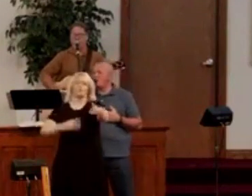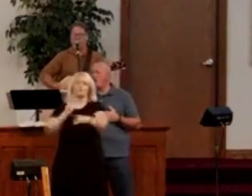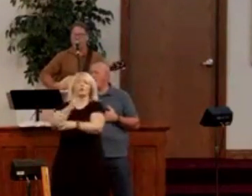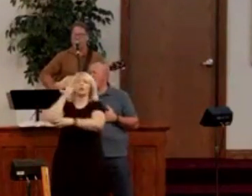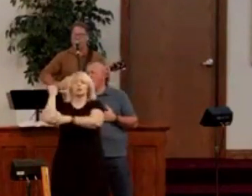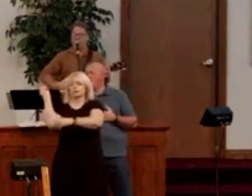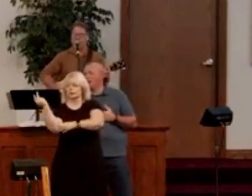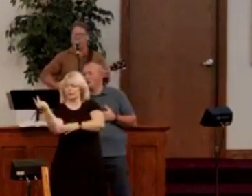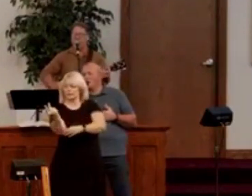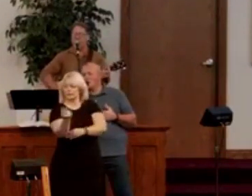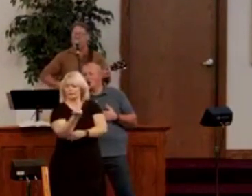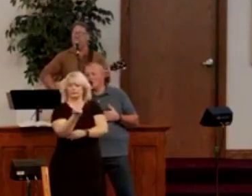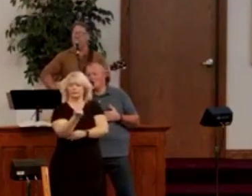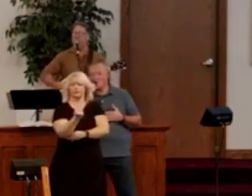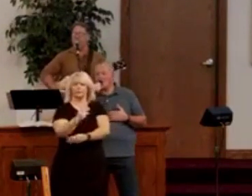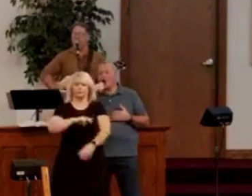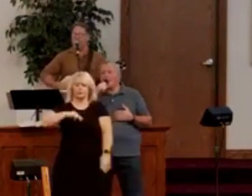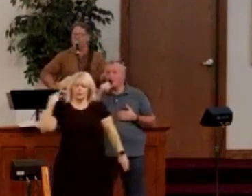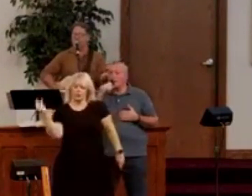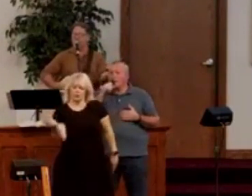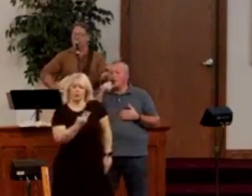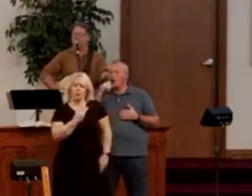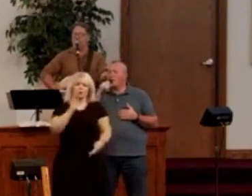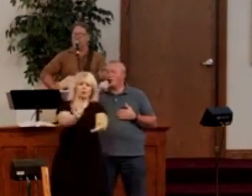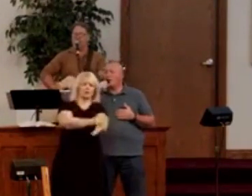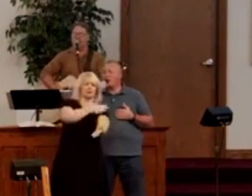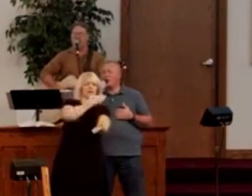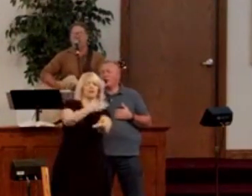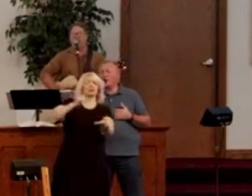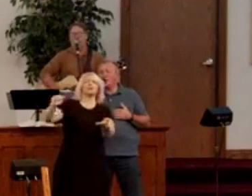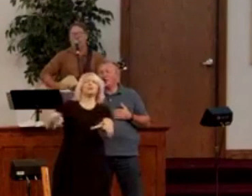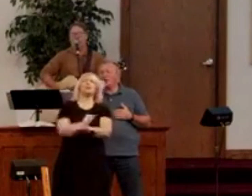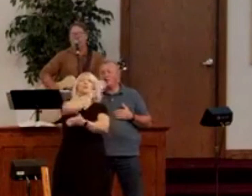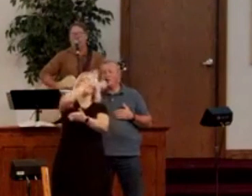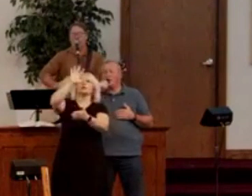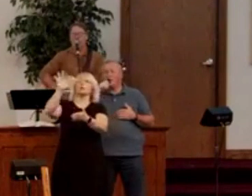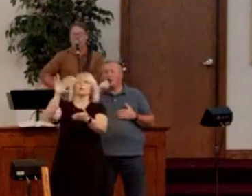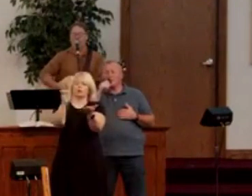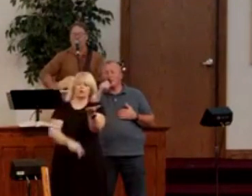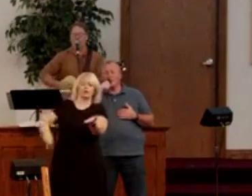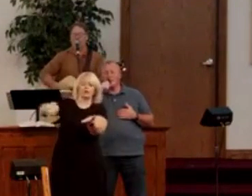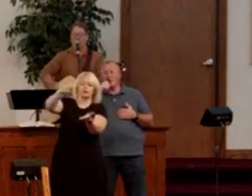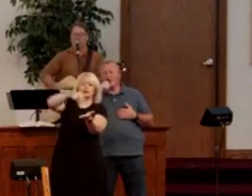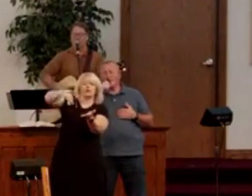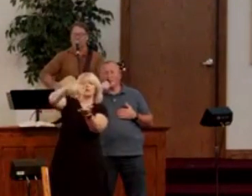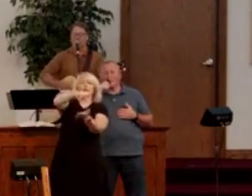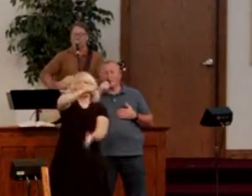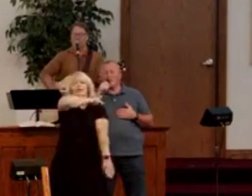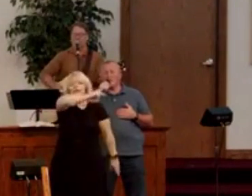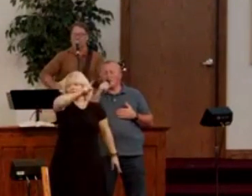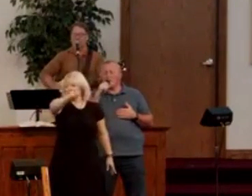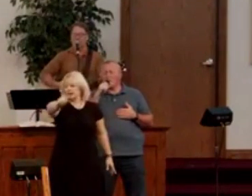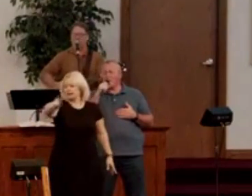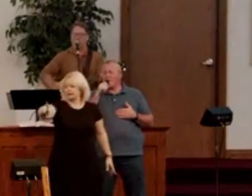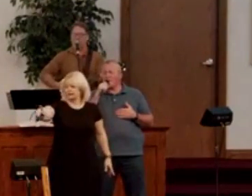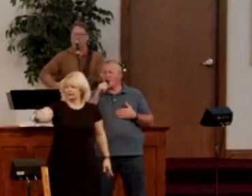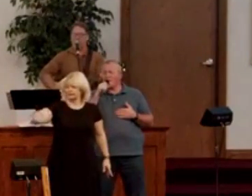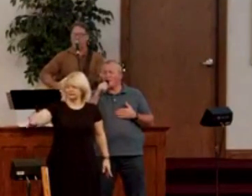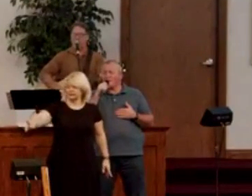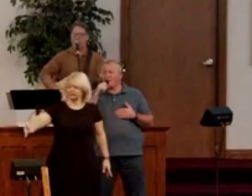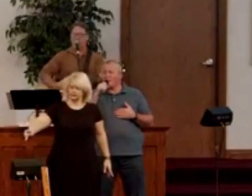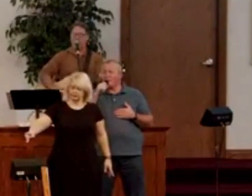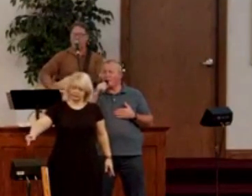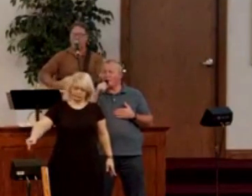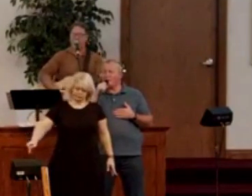see. We're singing for the glory of the risen